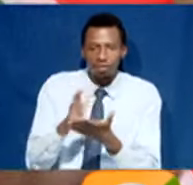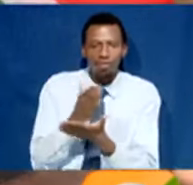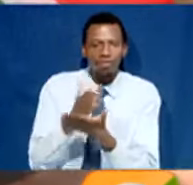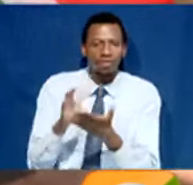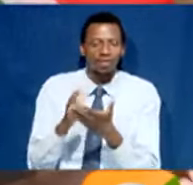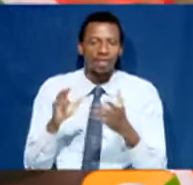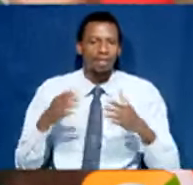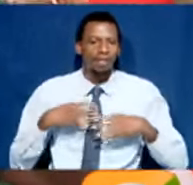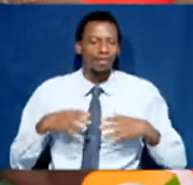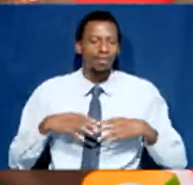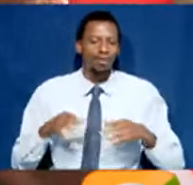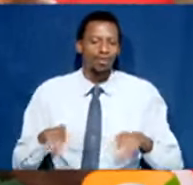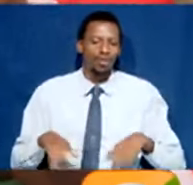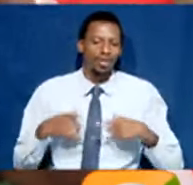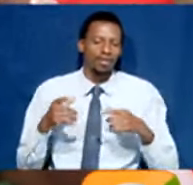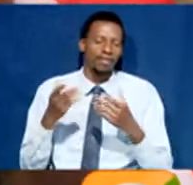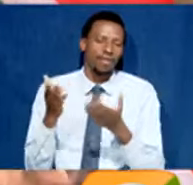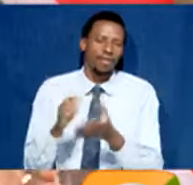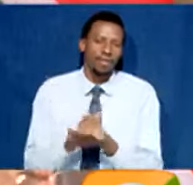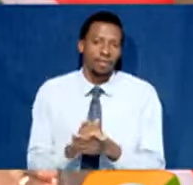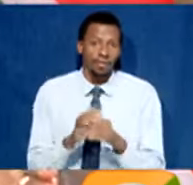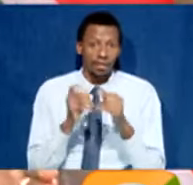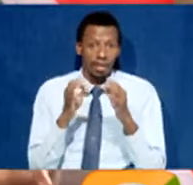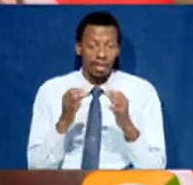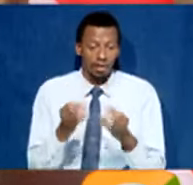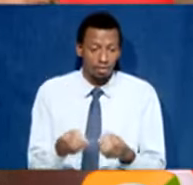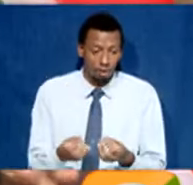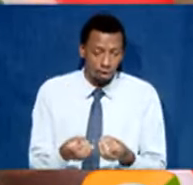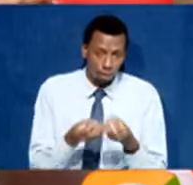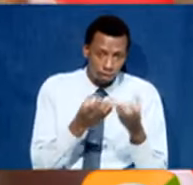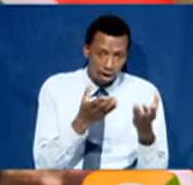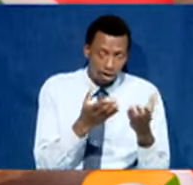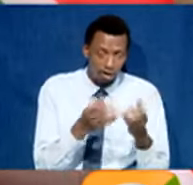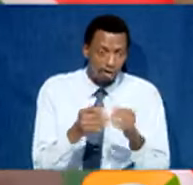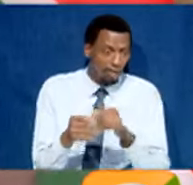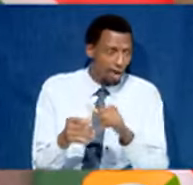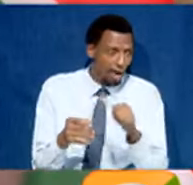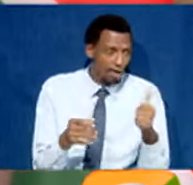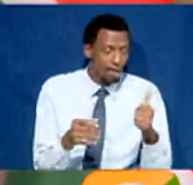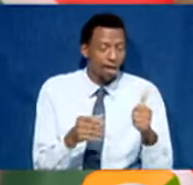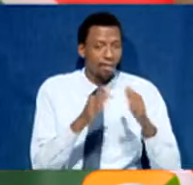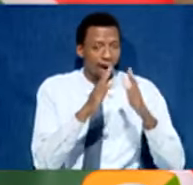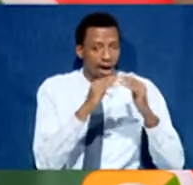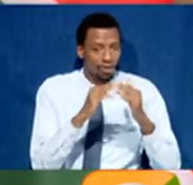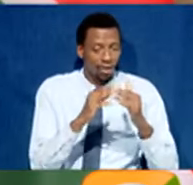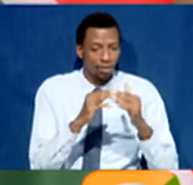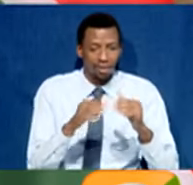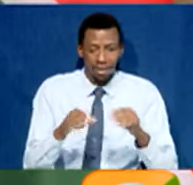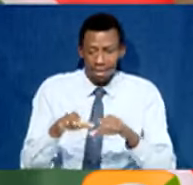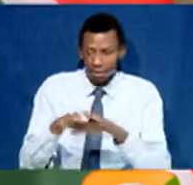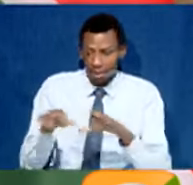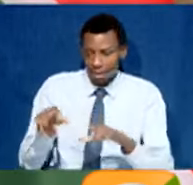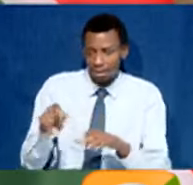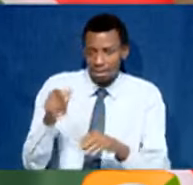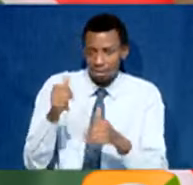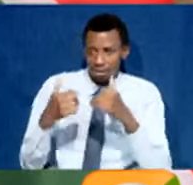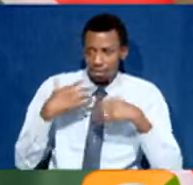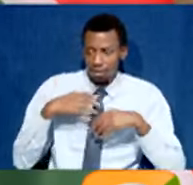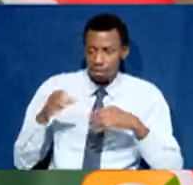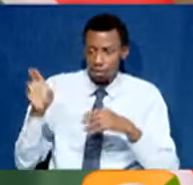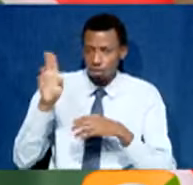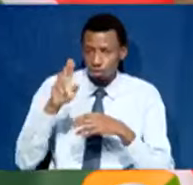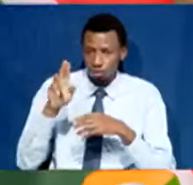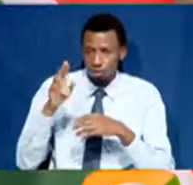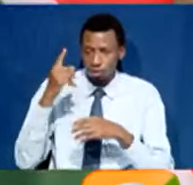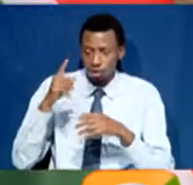for people to live? If we provide alternative housing, we will save the land that is going to settlement. We will use